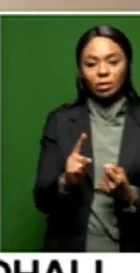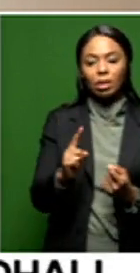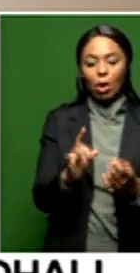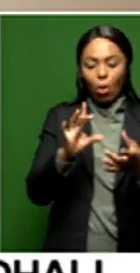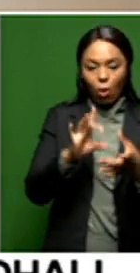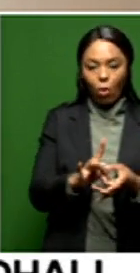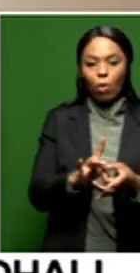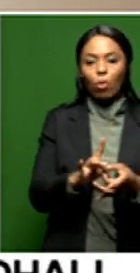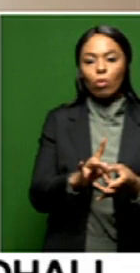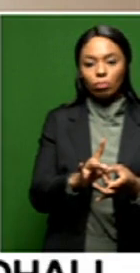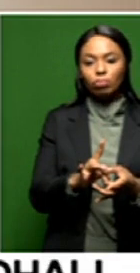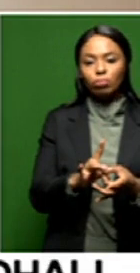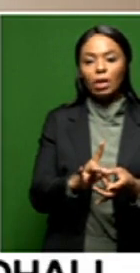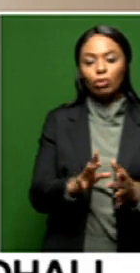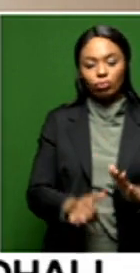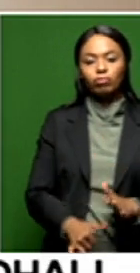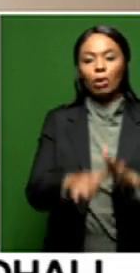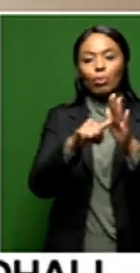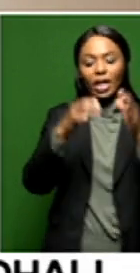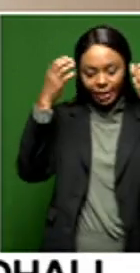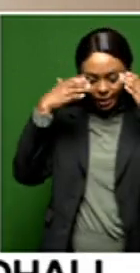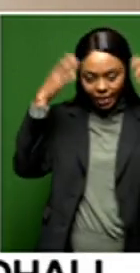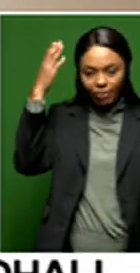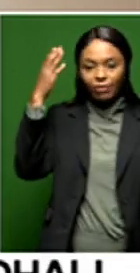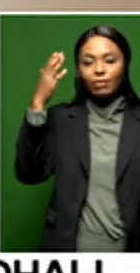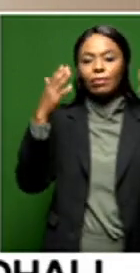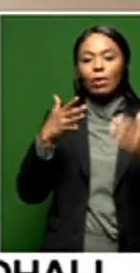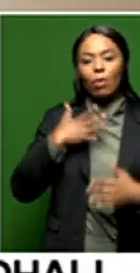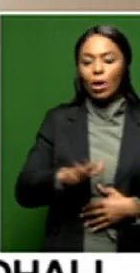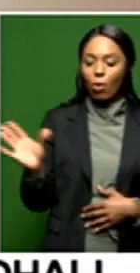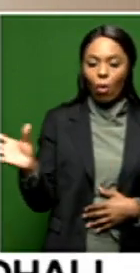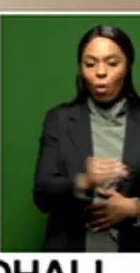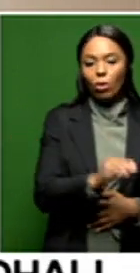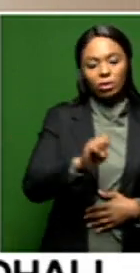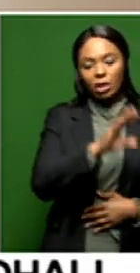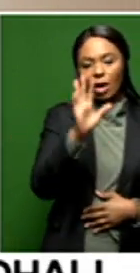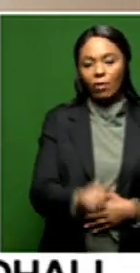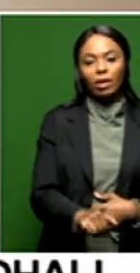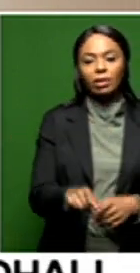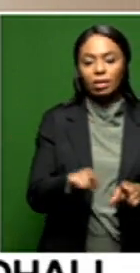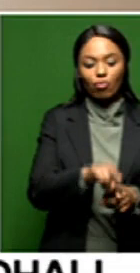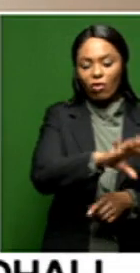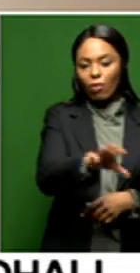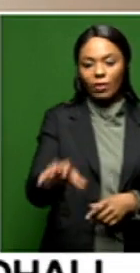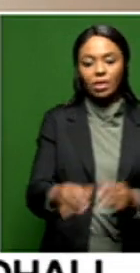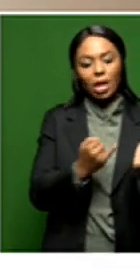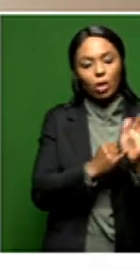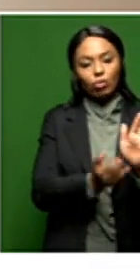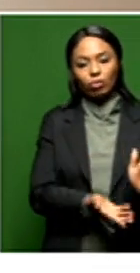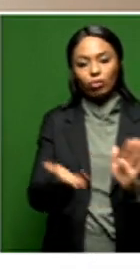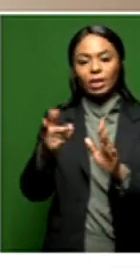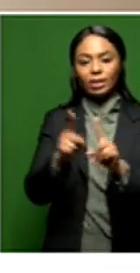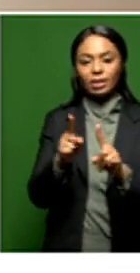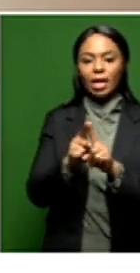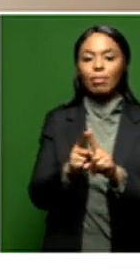chefs. But we want to move it to the rest of South Africa and obviously try and introduce it internationally as well. Yeah. I think there's a